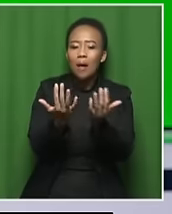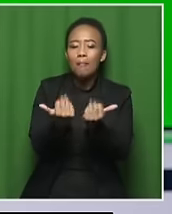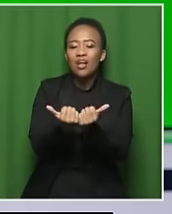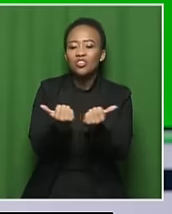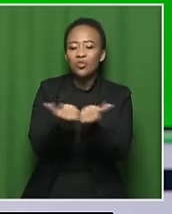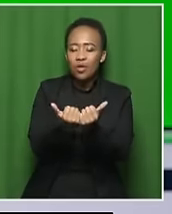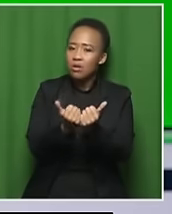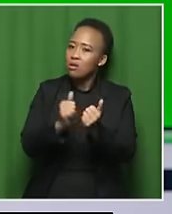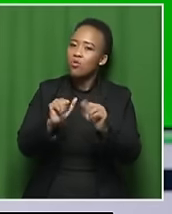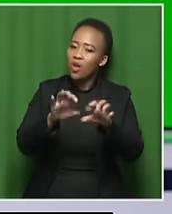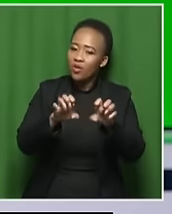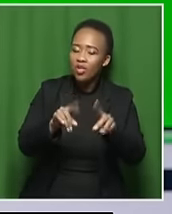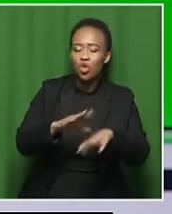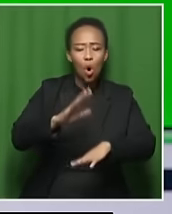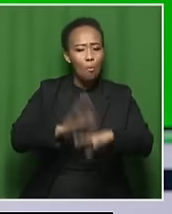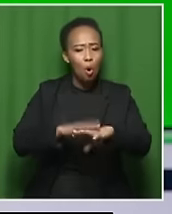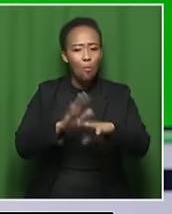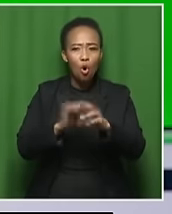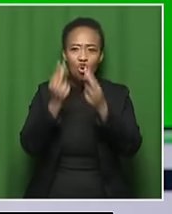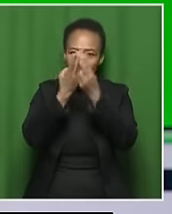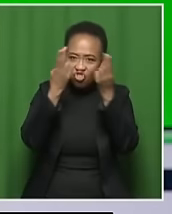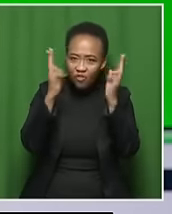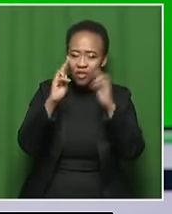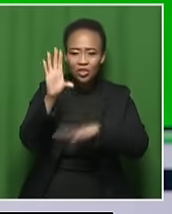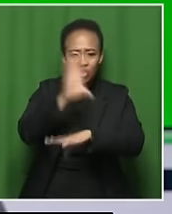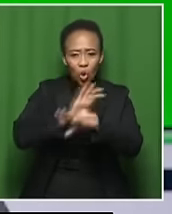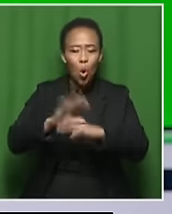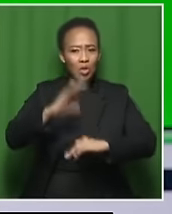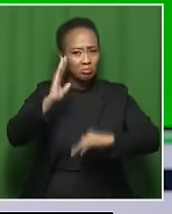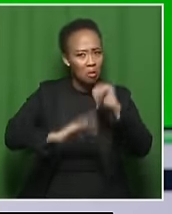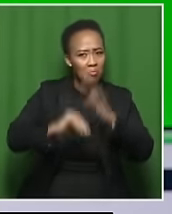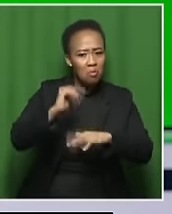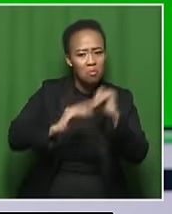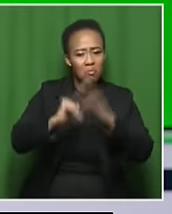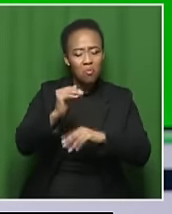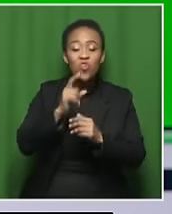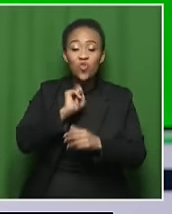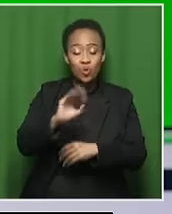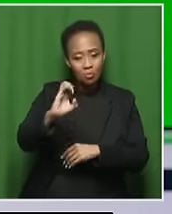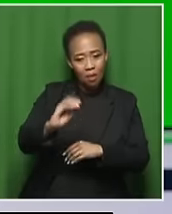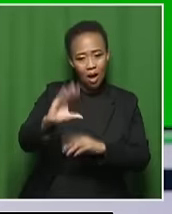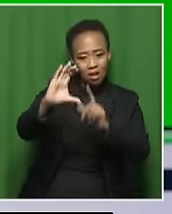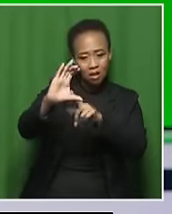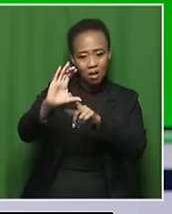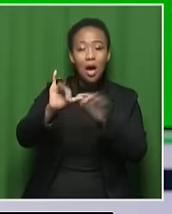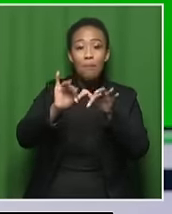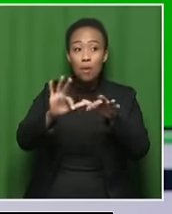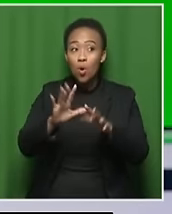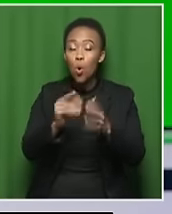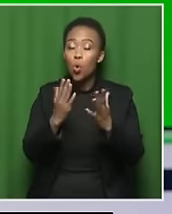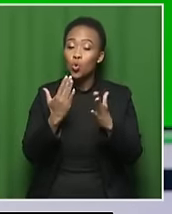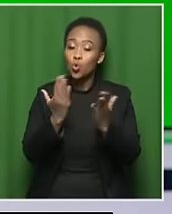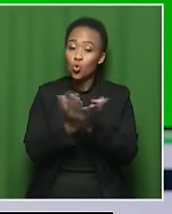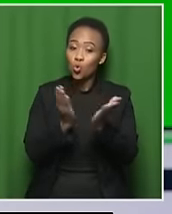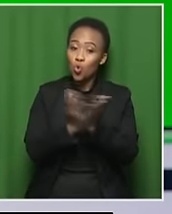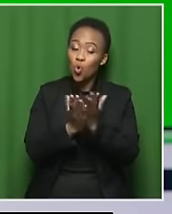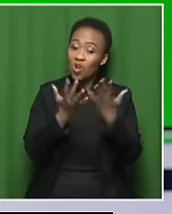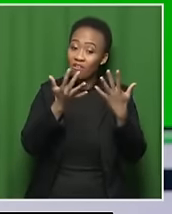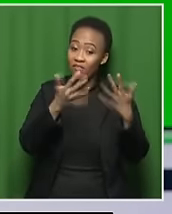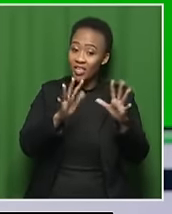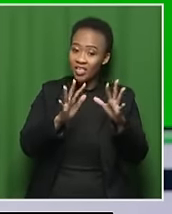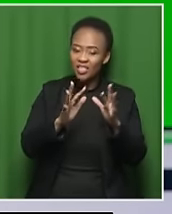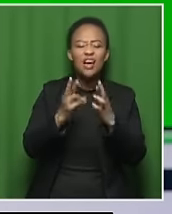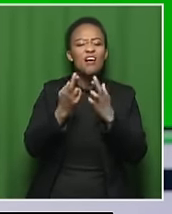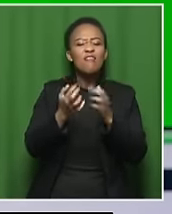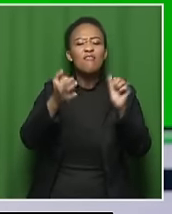to build more universities and colleges, to give more people a pathway after they leave school, and to ensure that we can offer interest-free